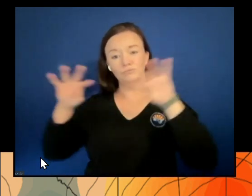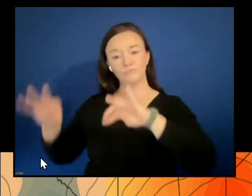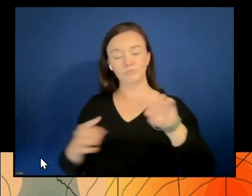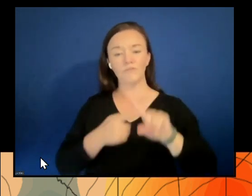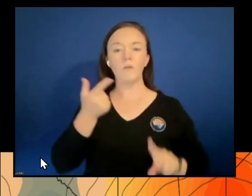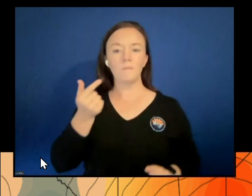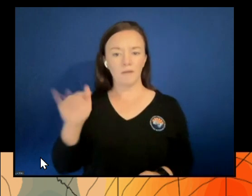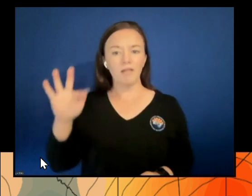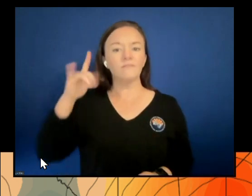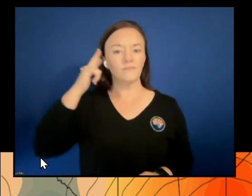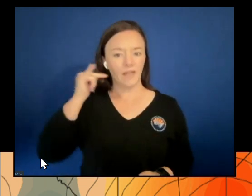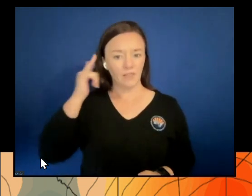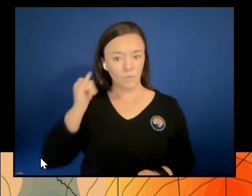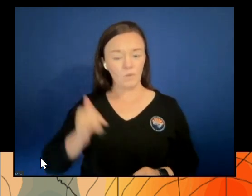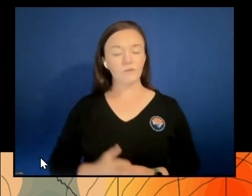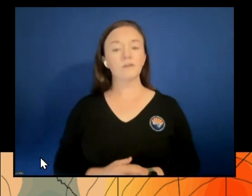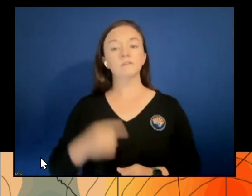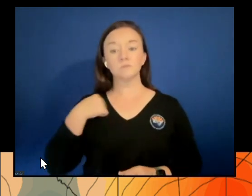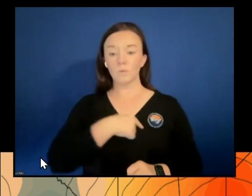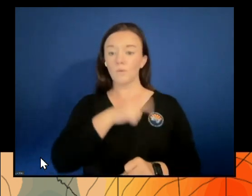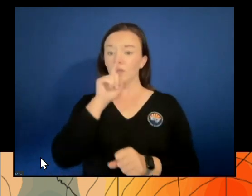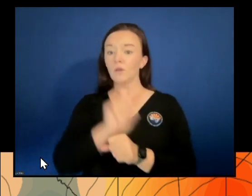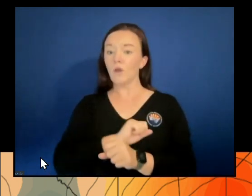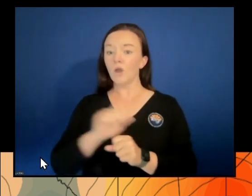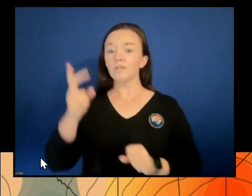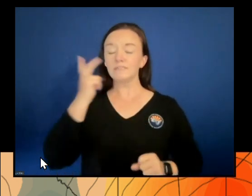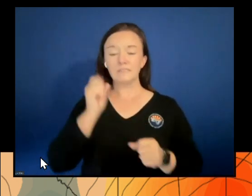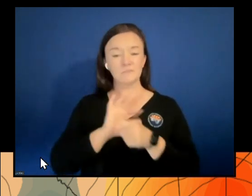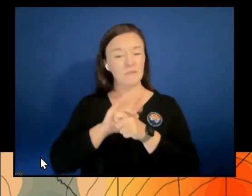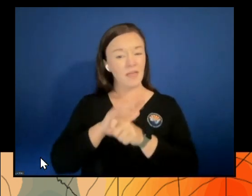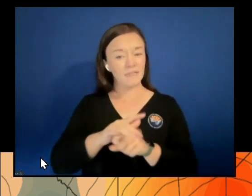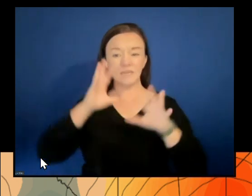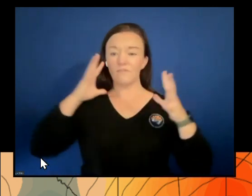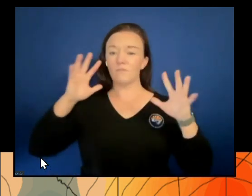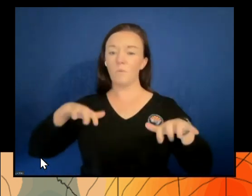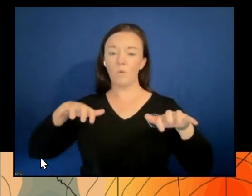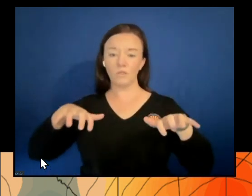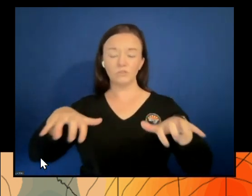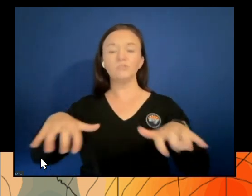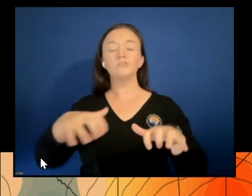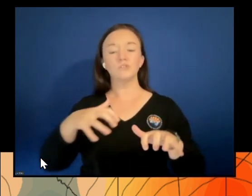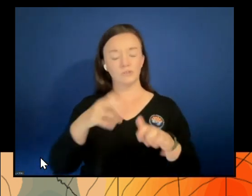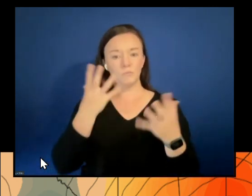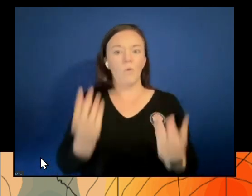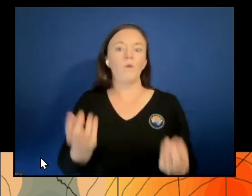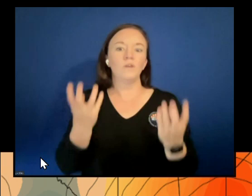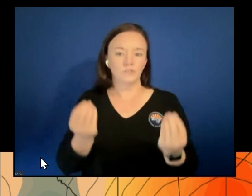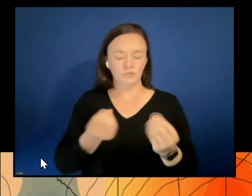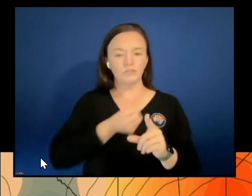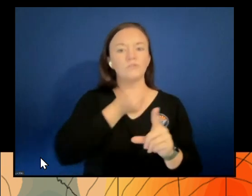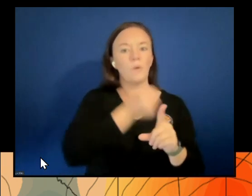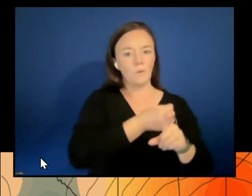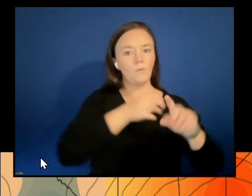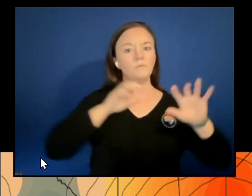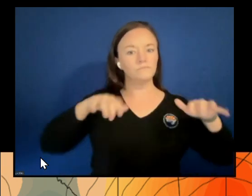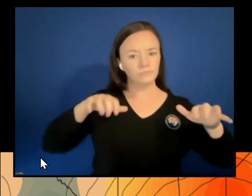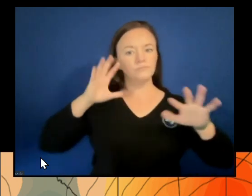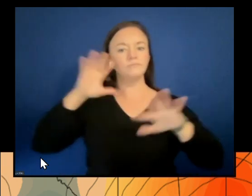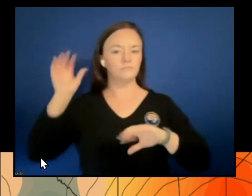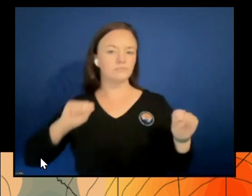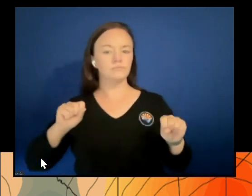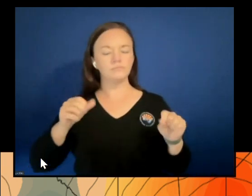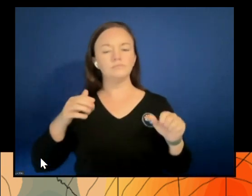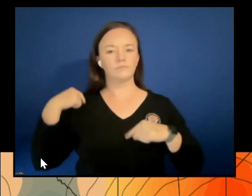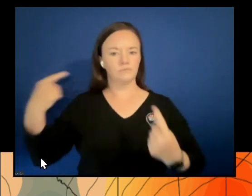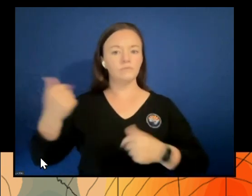moisture coming into our area, and that's why we've been seeing showers and thunderstorms over the past several days. Going into